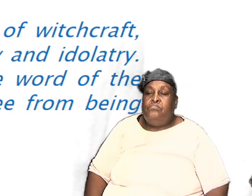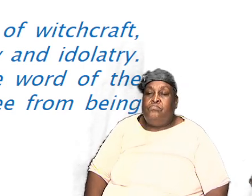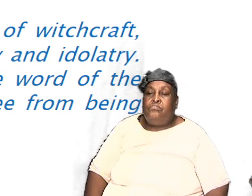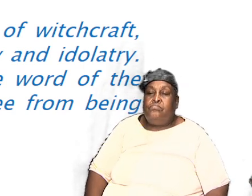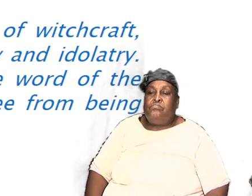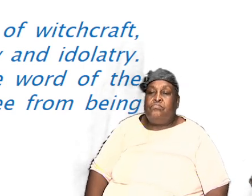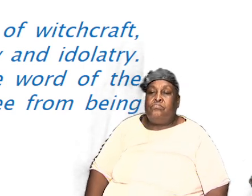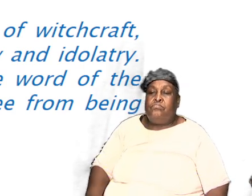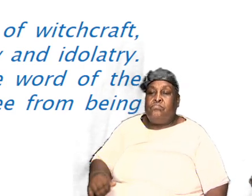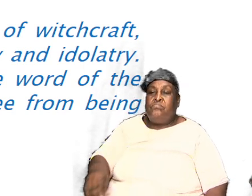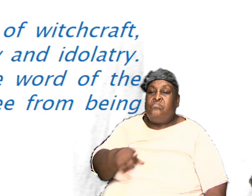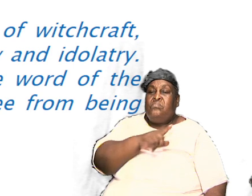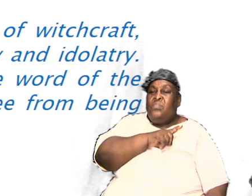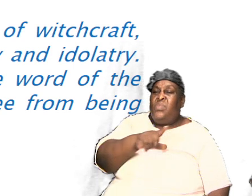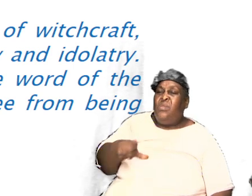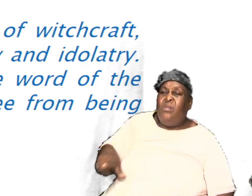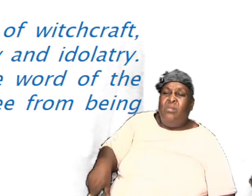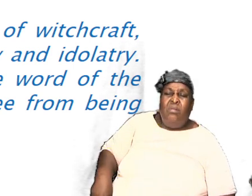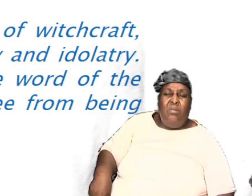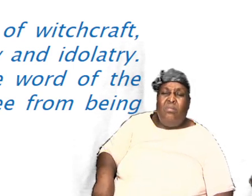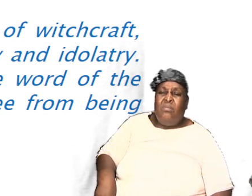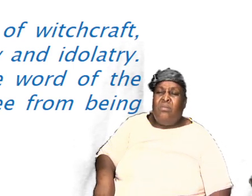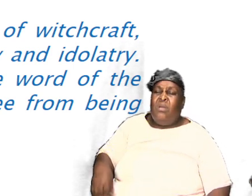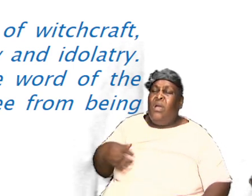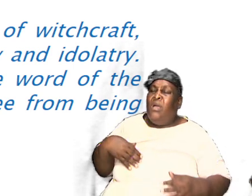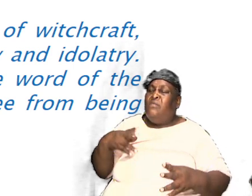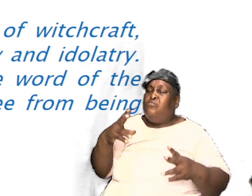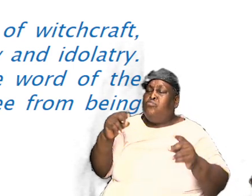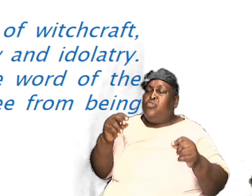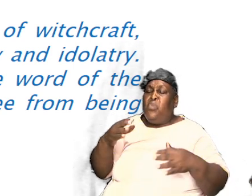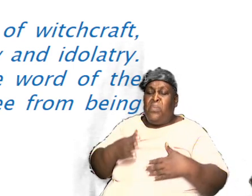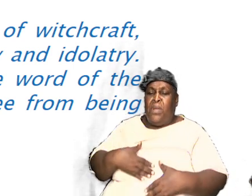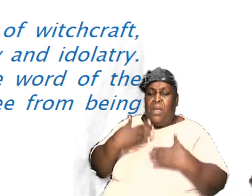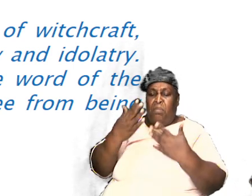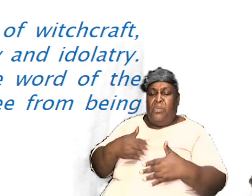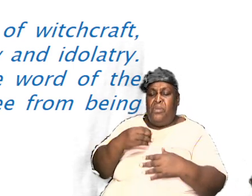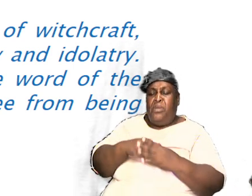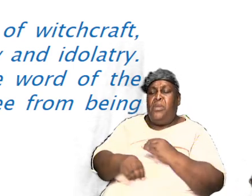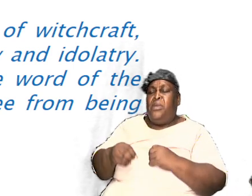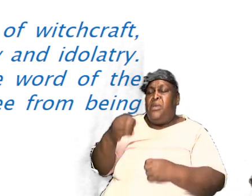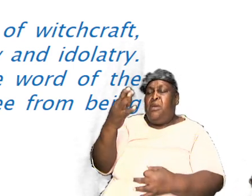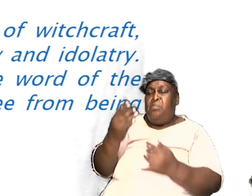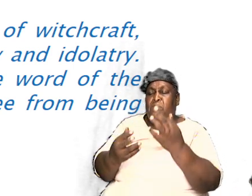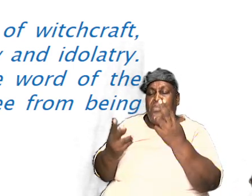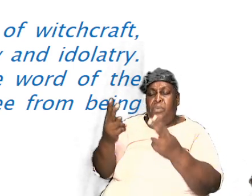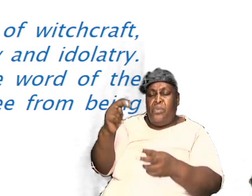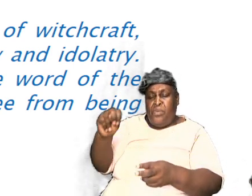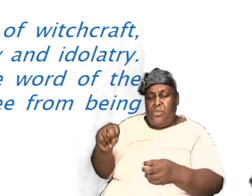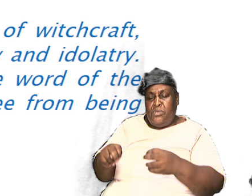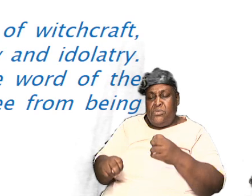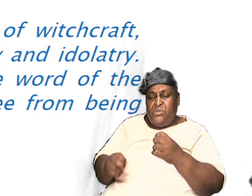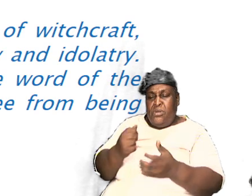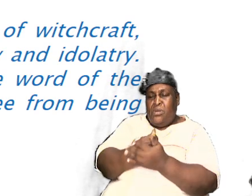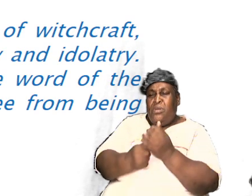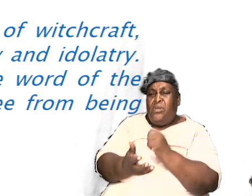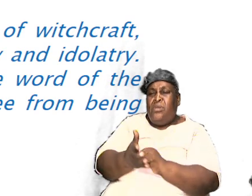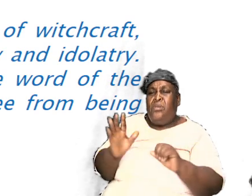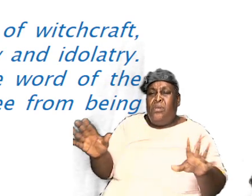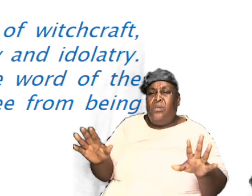that the Lord will have great delight in burnt offering. But in verse 23, he said, "For